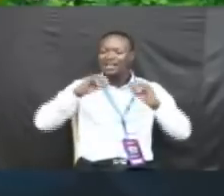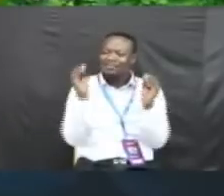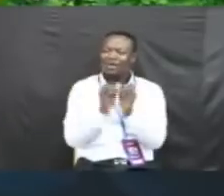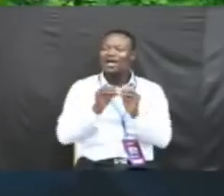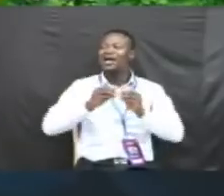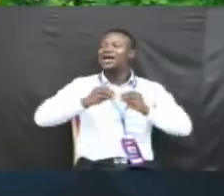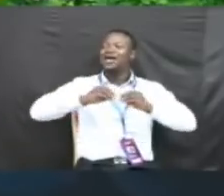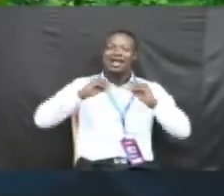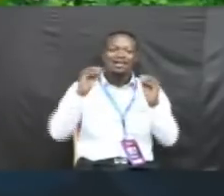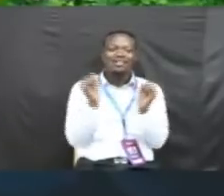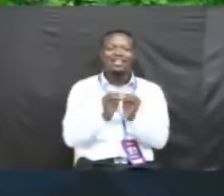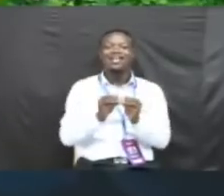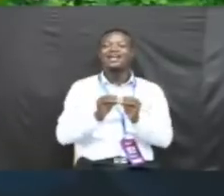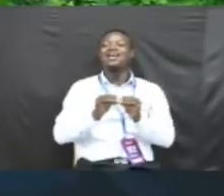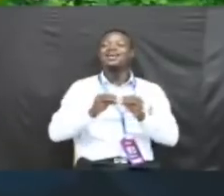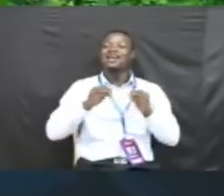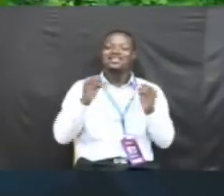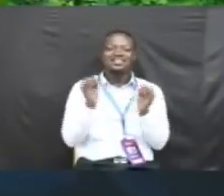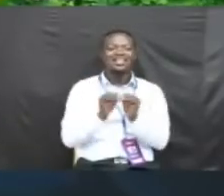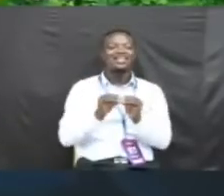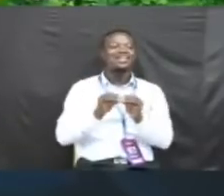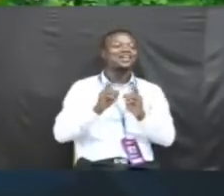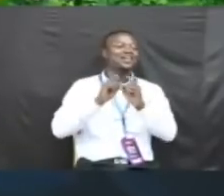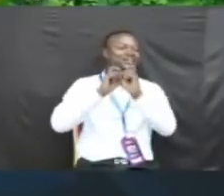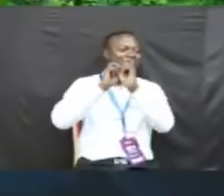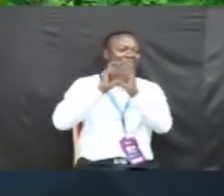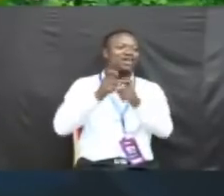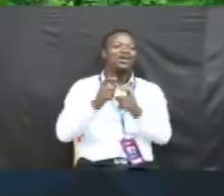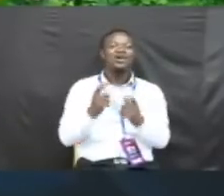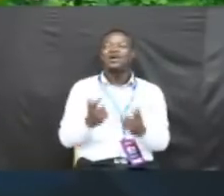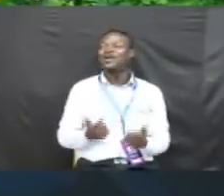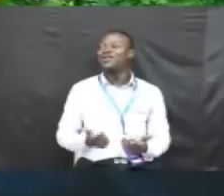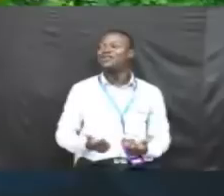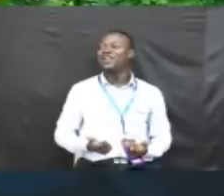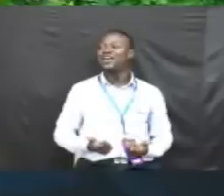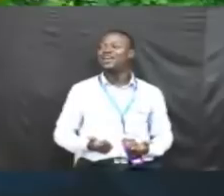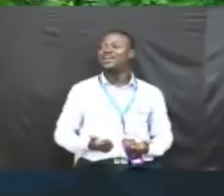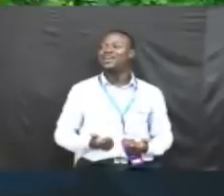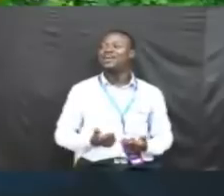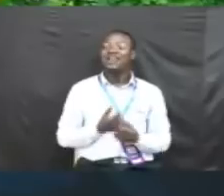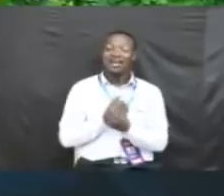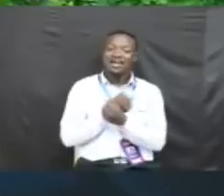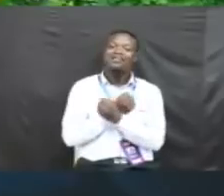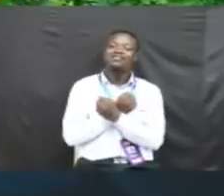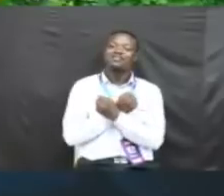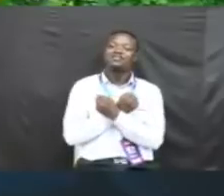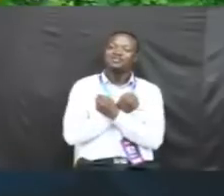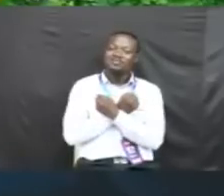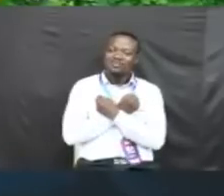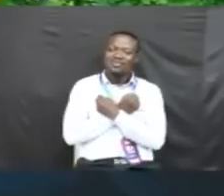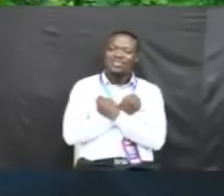with the language of life